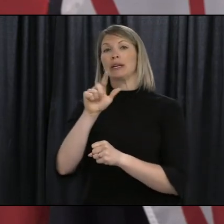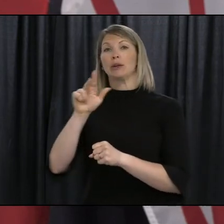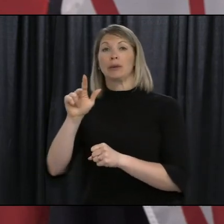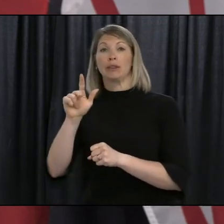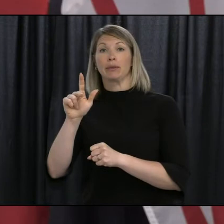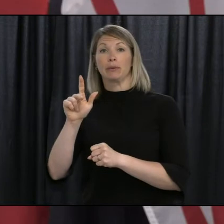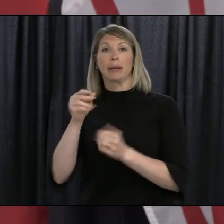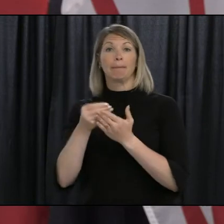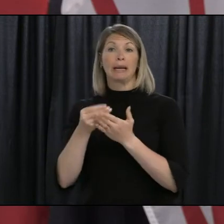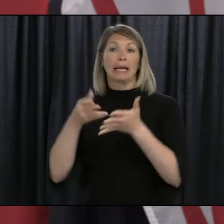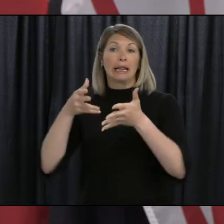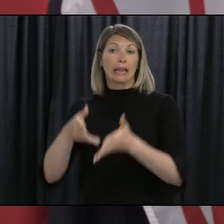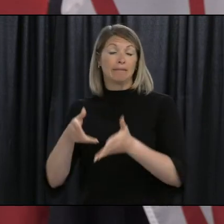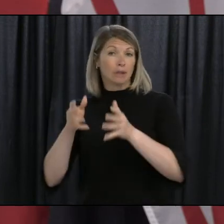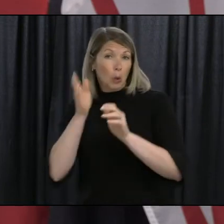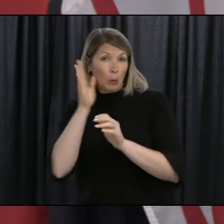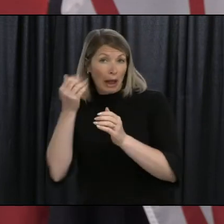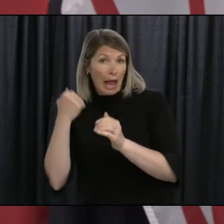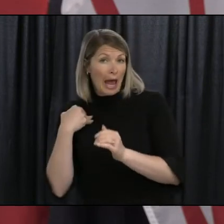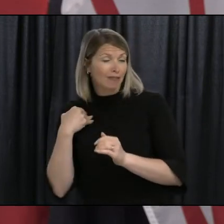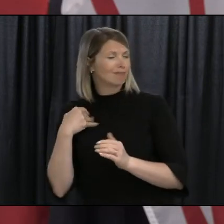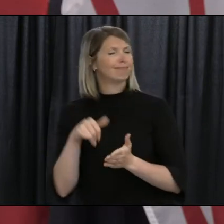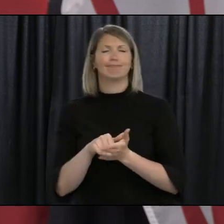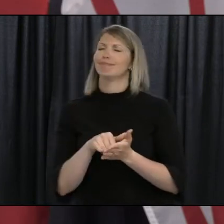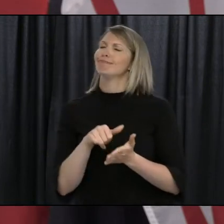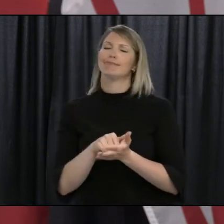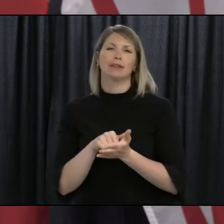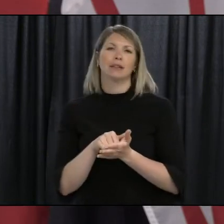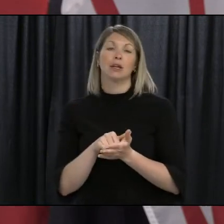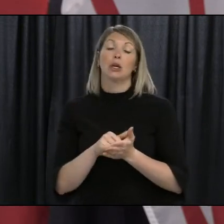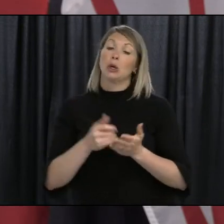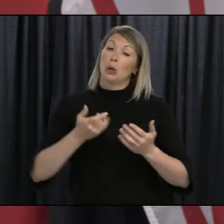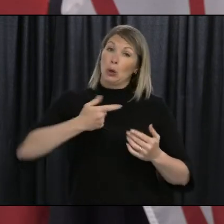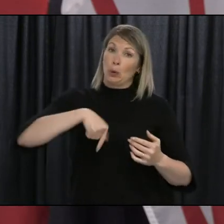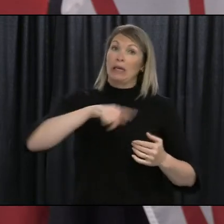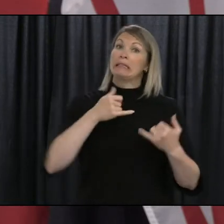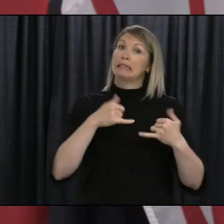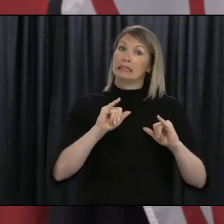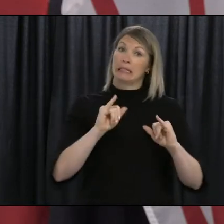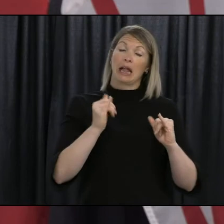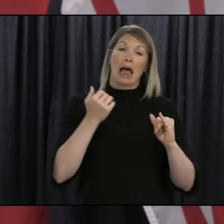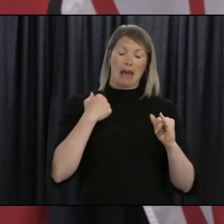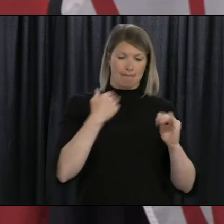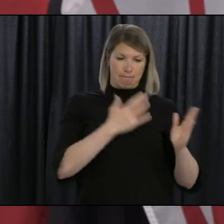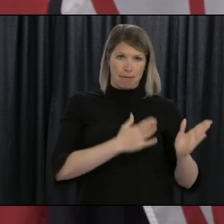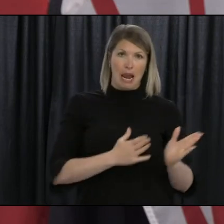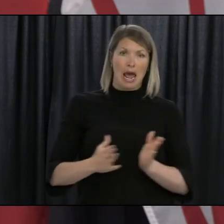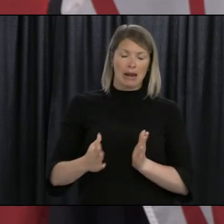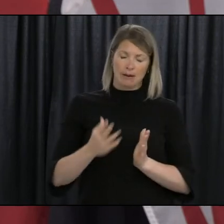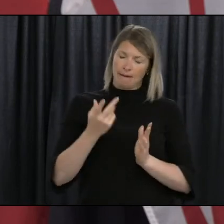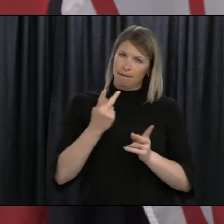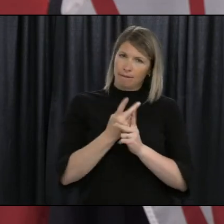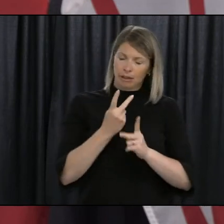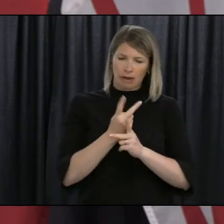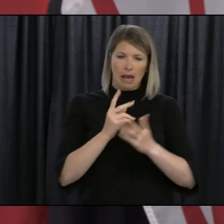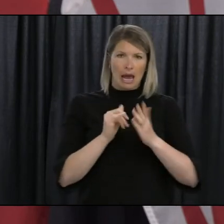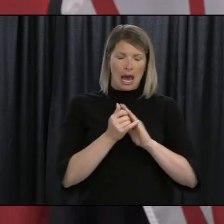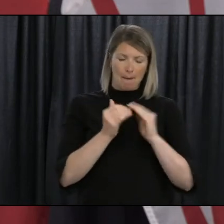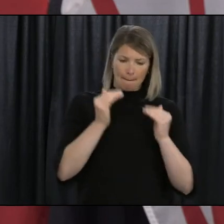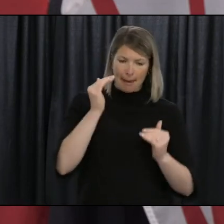are still focused on returning the surplus, as we are able to put together a reasonable